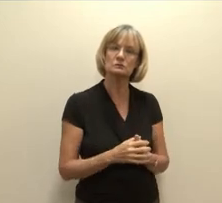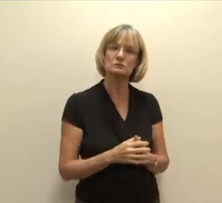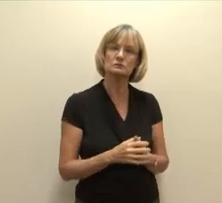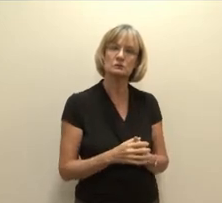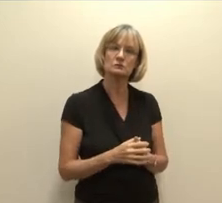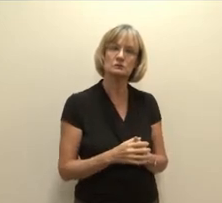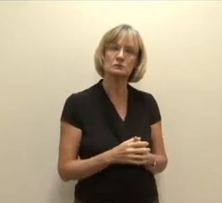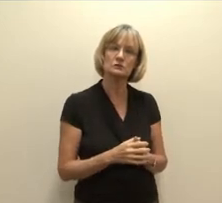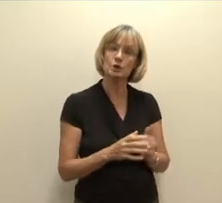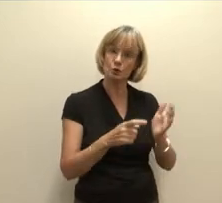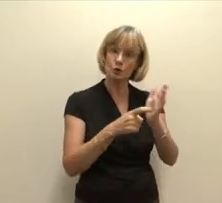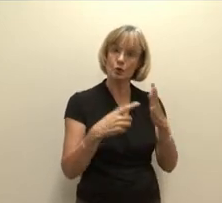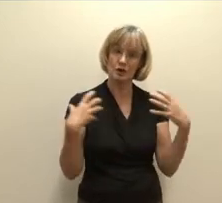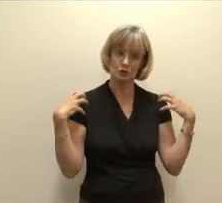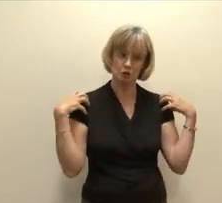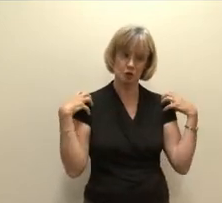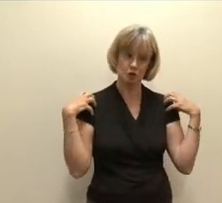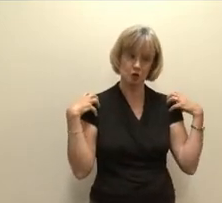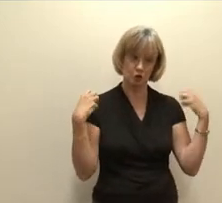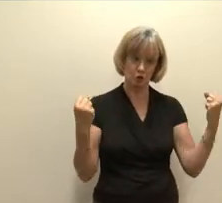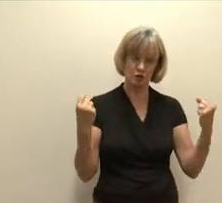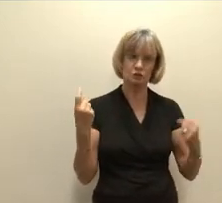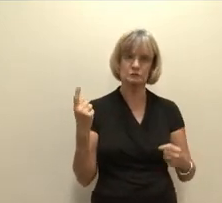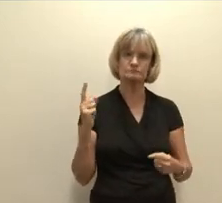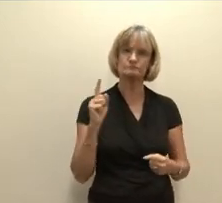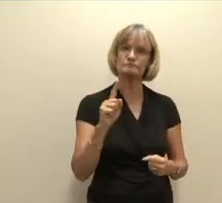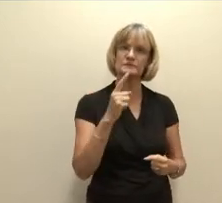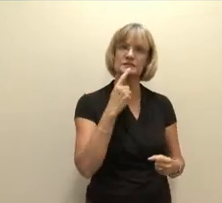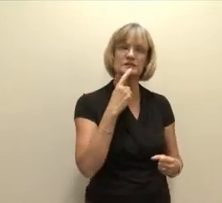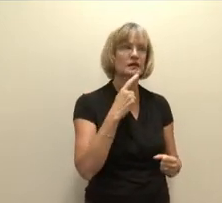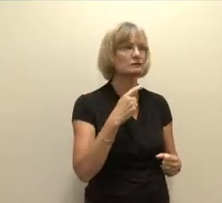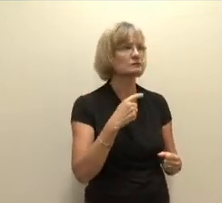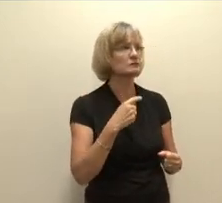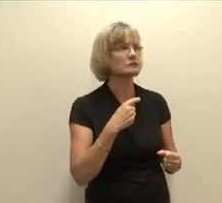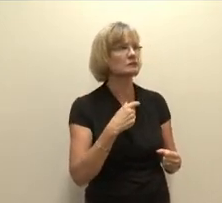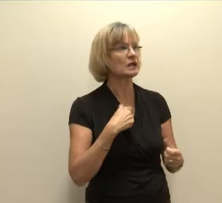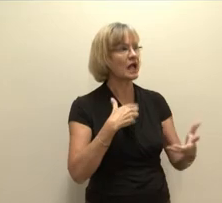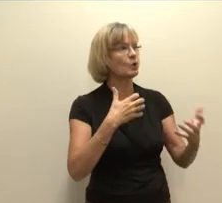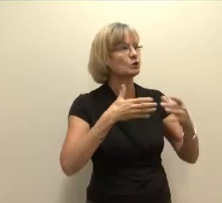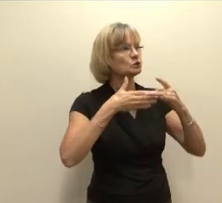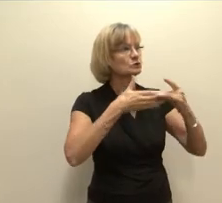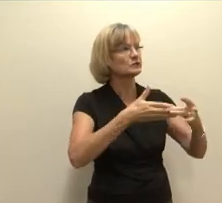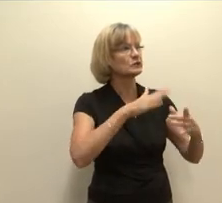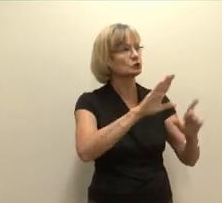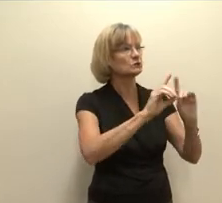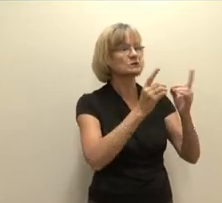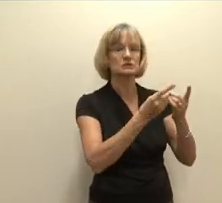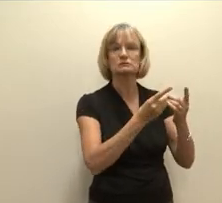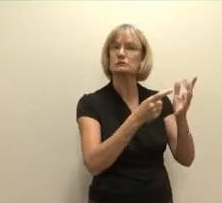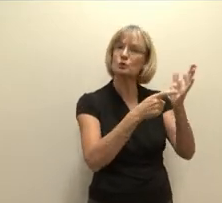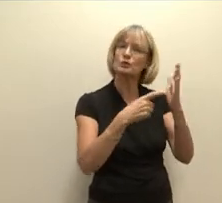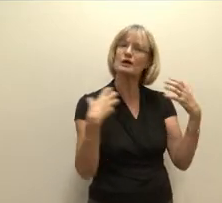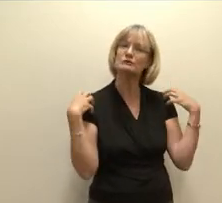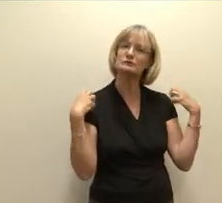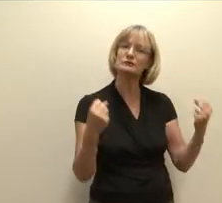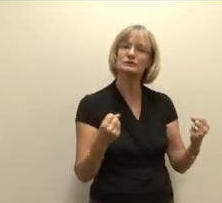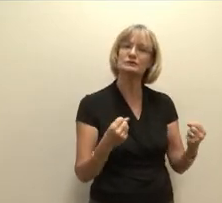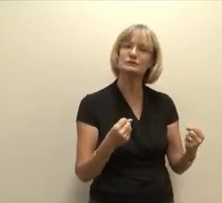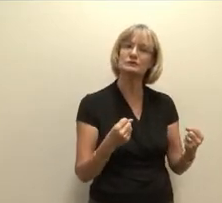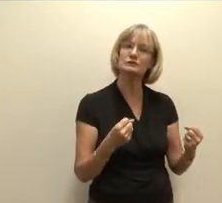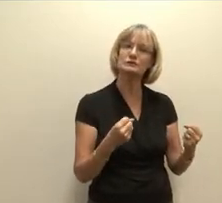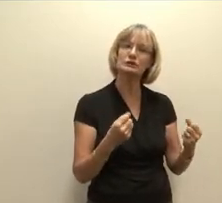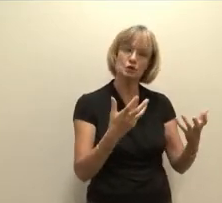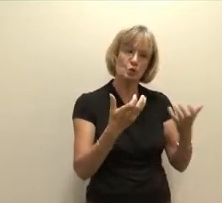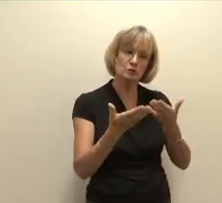It takes courage to step forward and say that you want to lead our district, that you want to serve